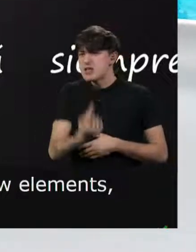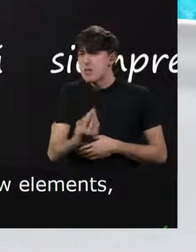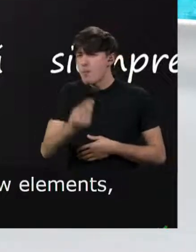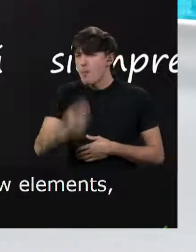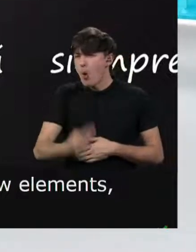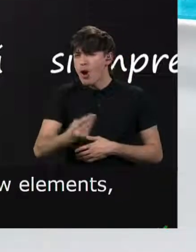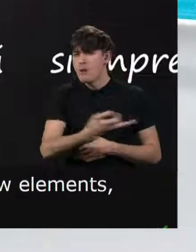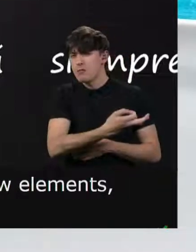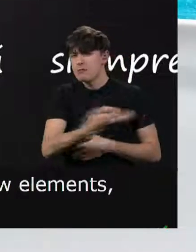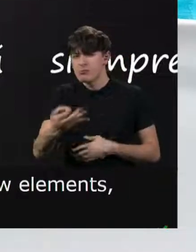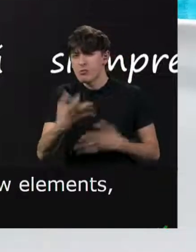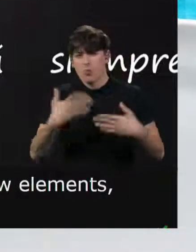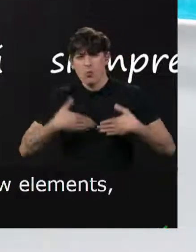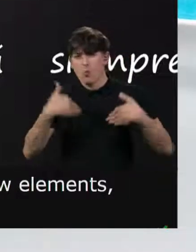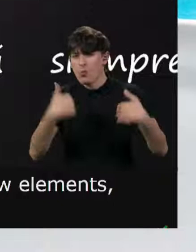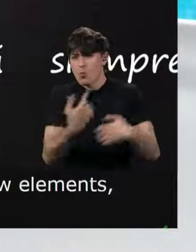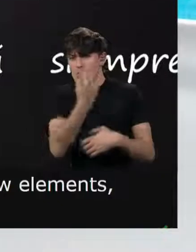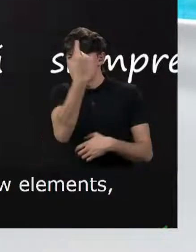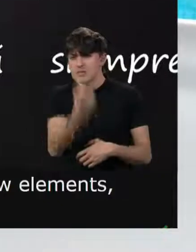so we need a good design,